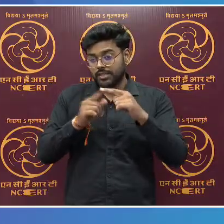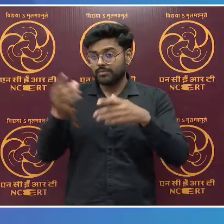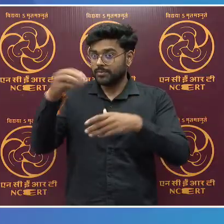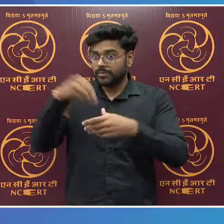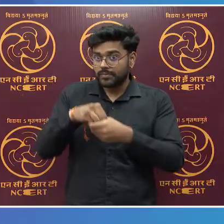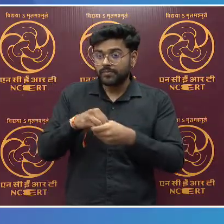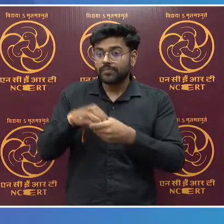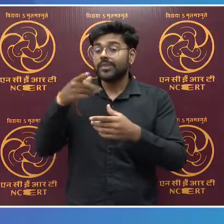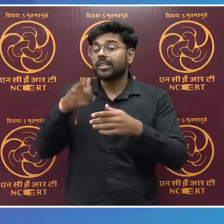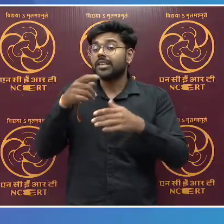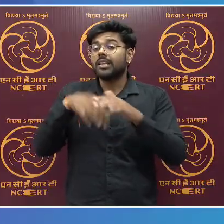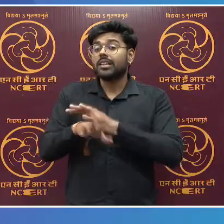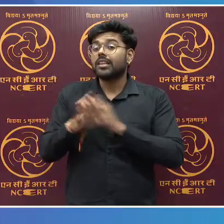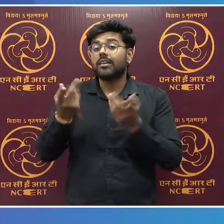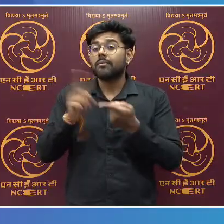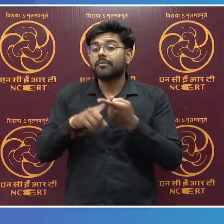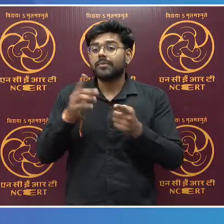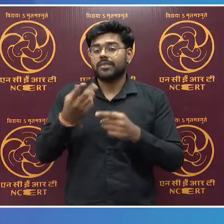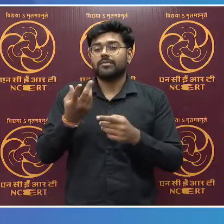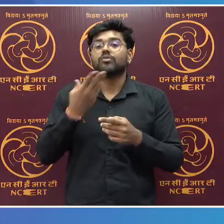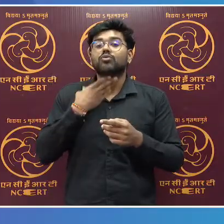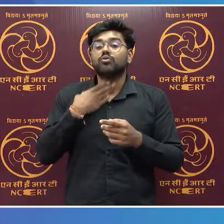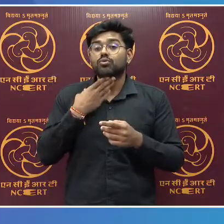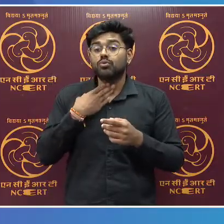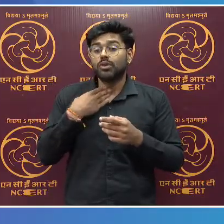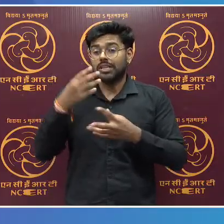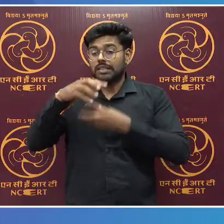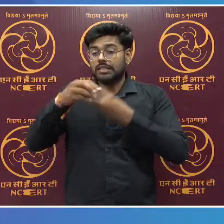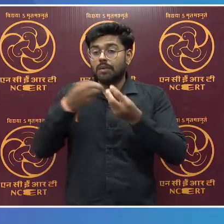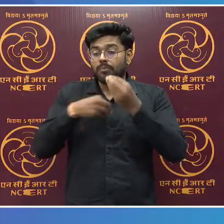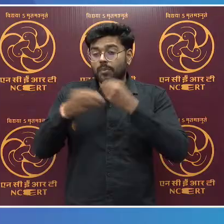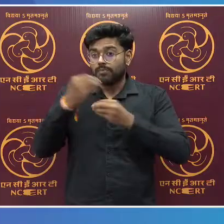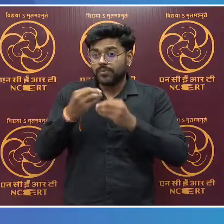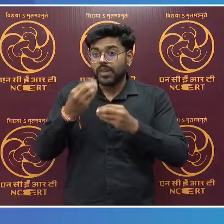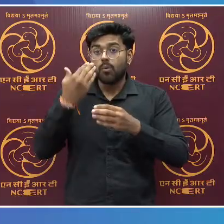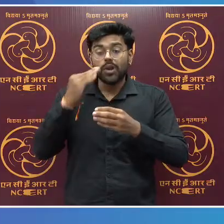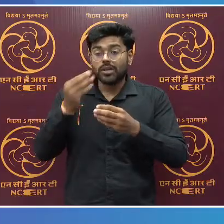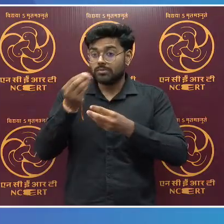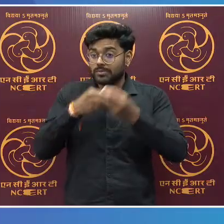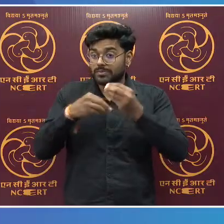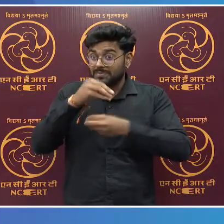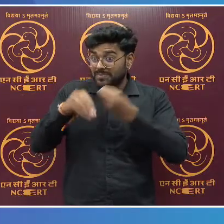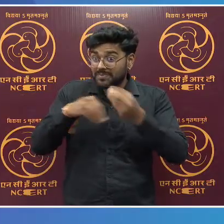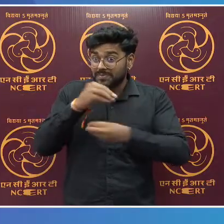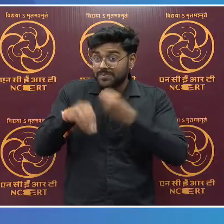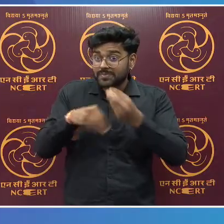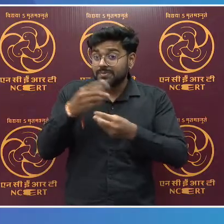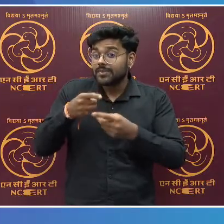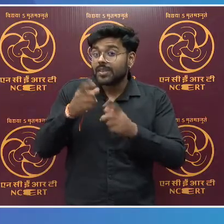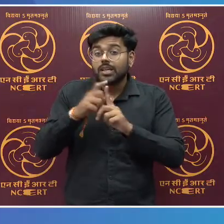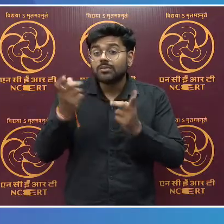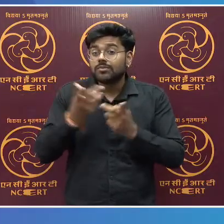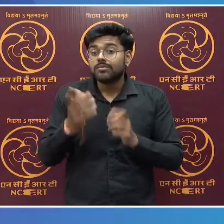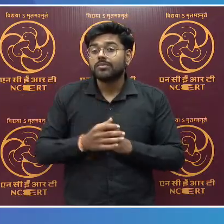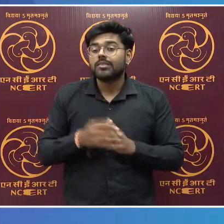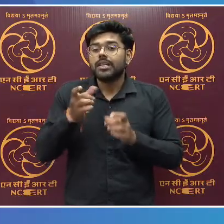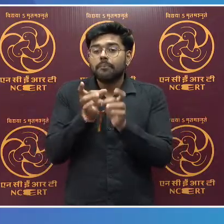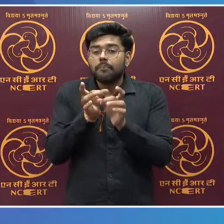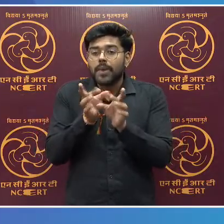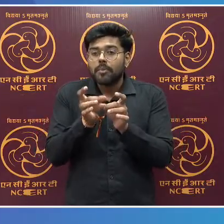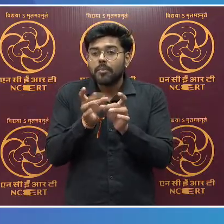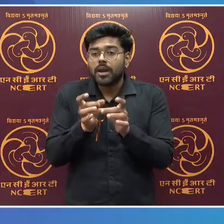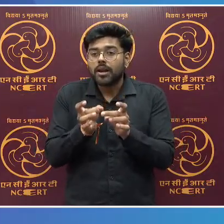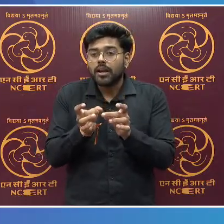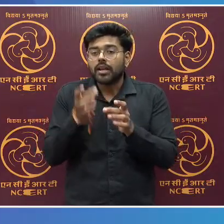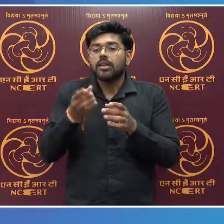happening? Yeast is feeding on sugar, right? When it is feeding on sugar, what it is doing? It is breaking down